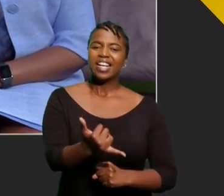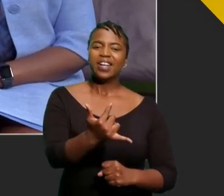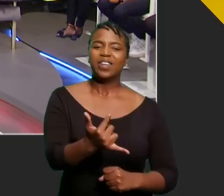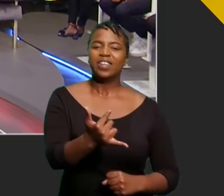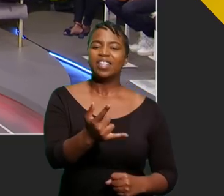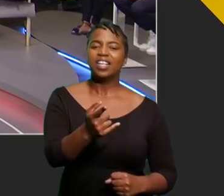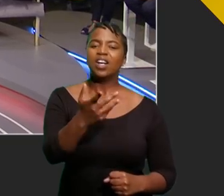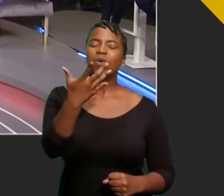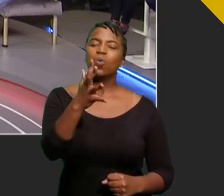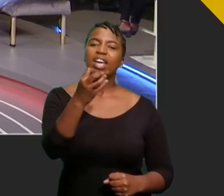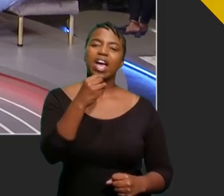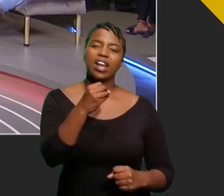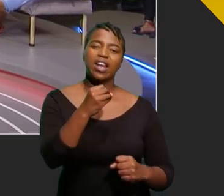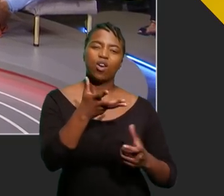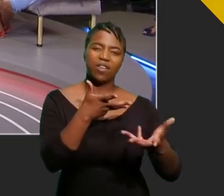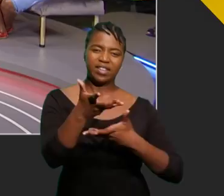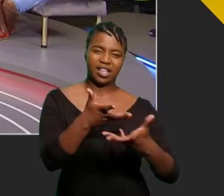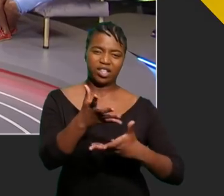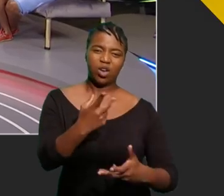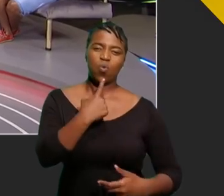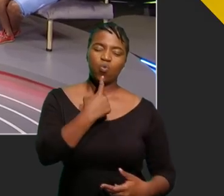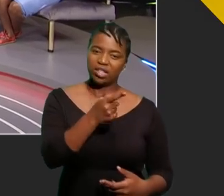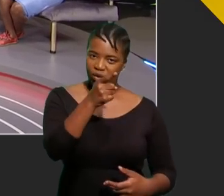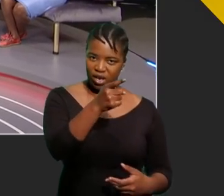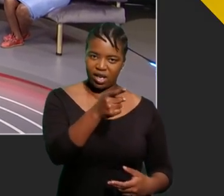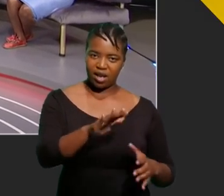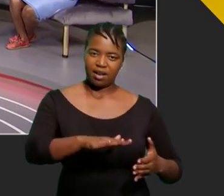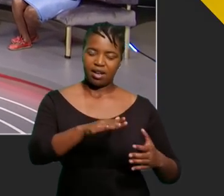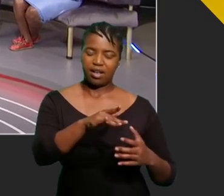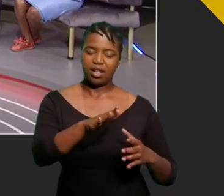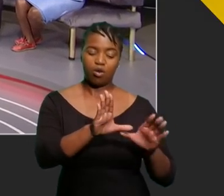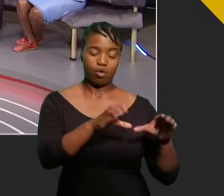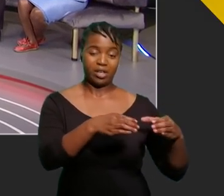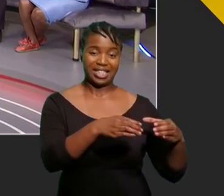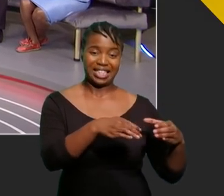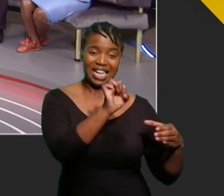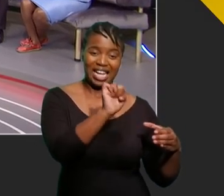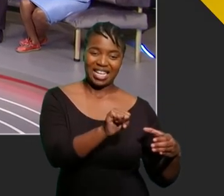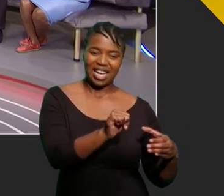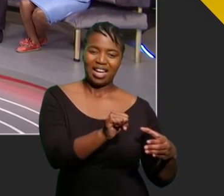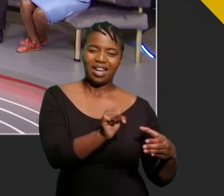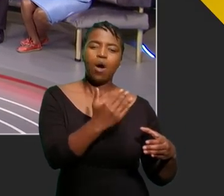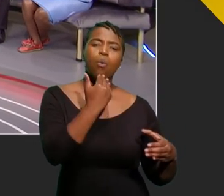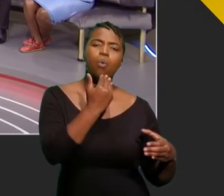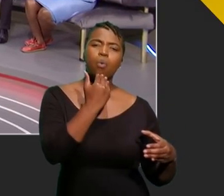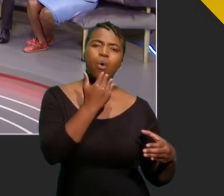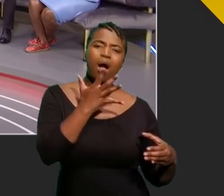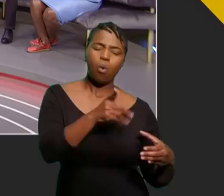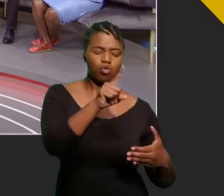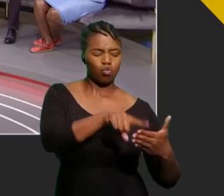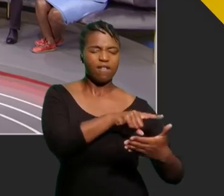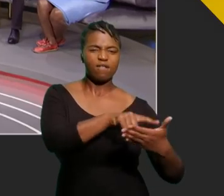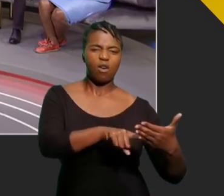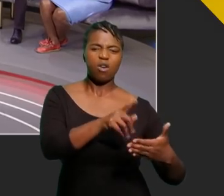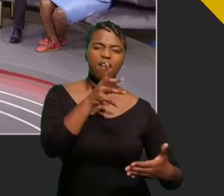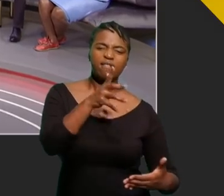we had a conversation and you said this will the commissions of inquiry might be able to give me an indication of who I want to vote for